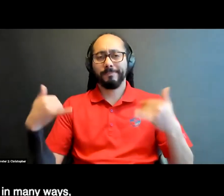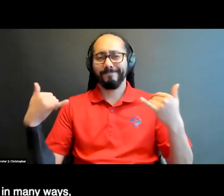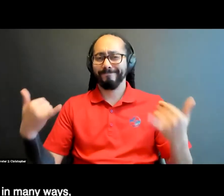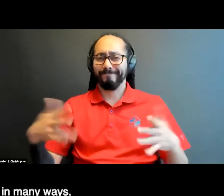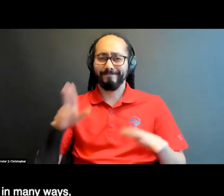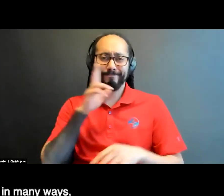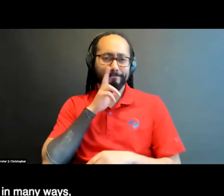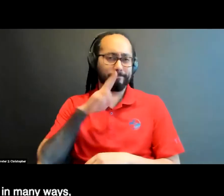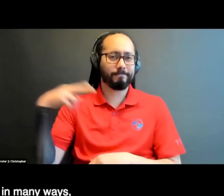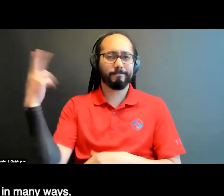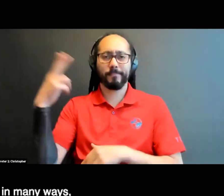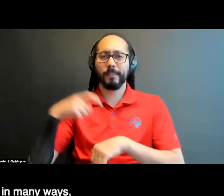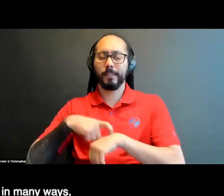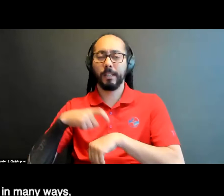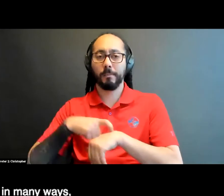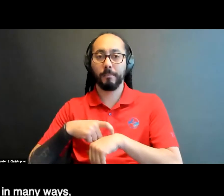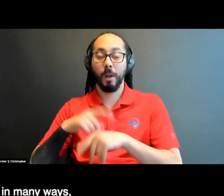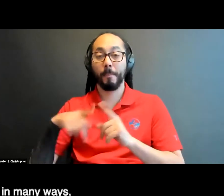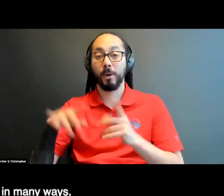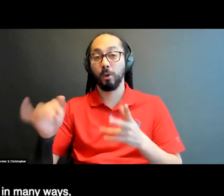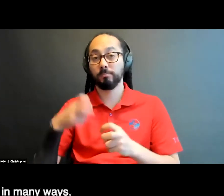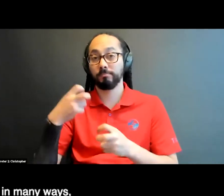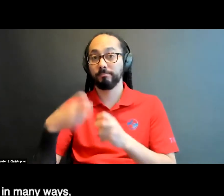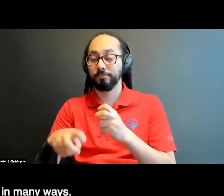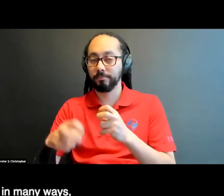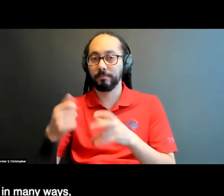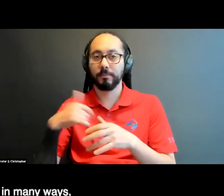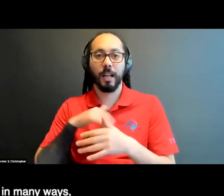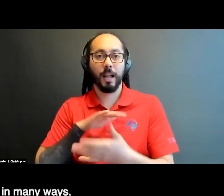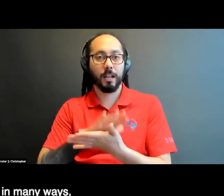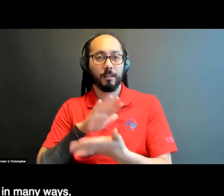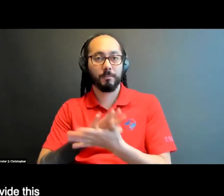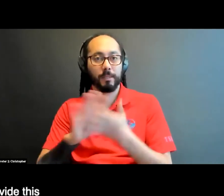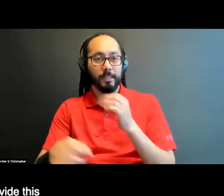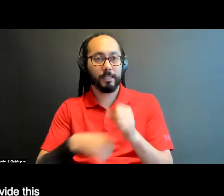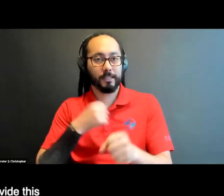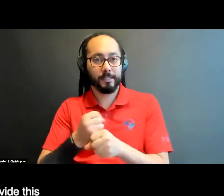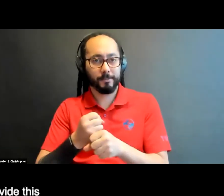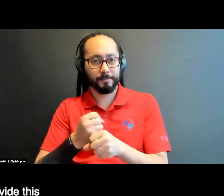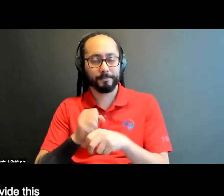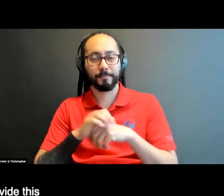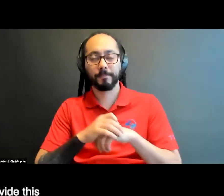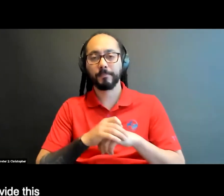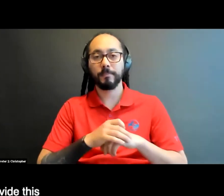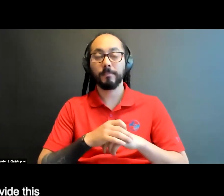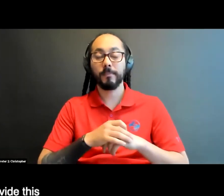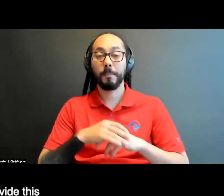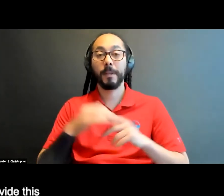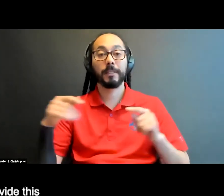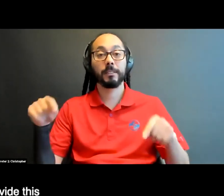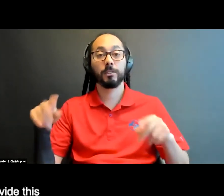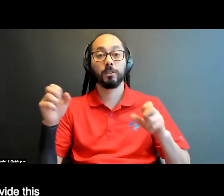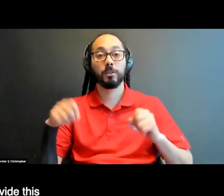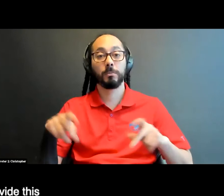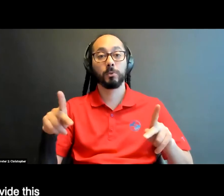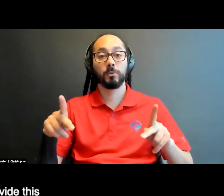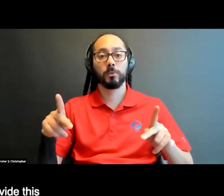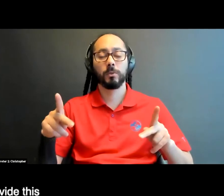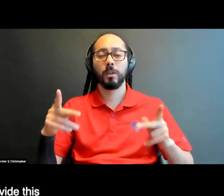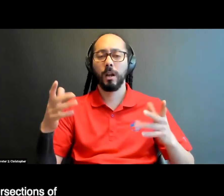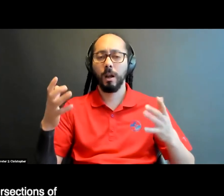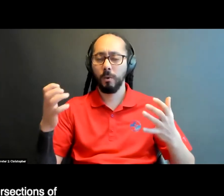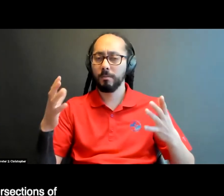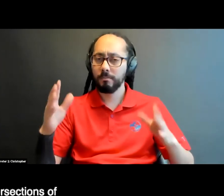and in many ways difficult academic year. And I wanted to provide this opportunity for us to not